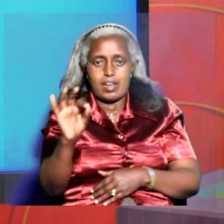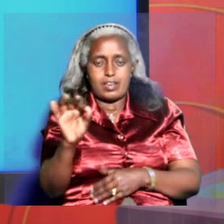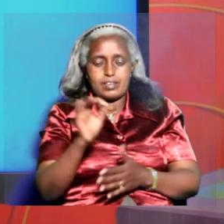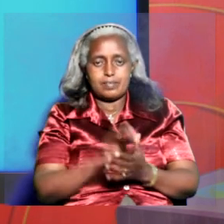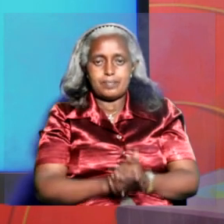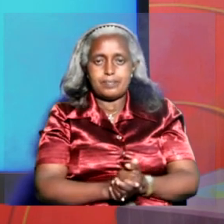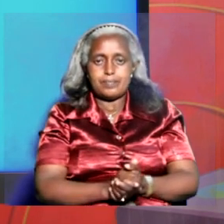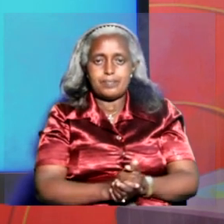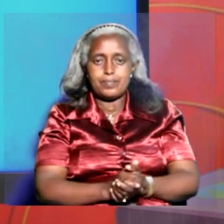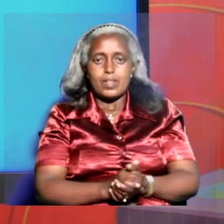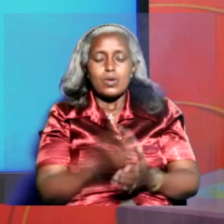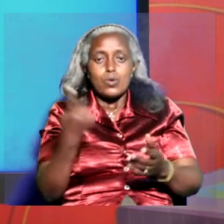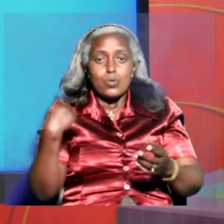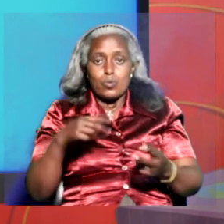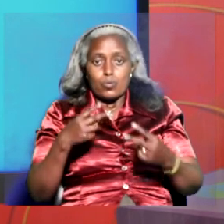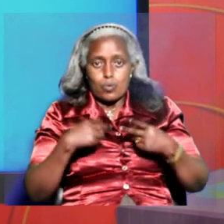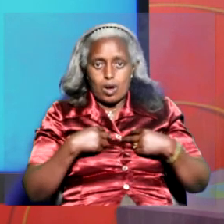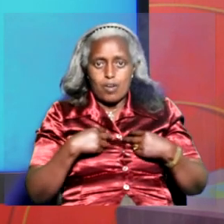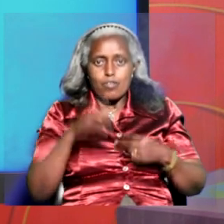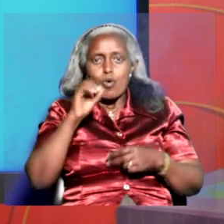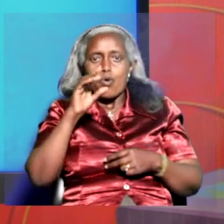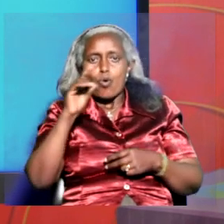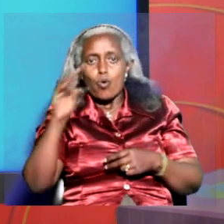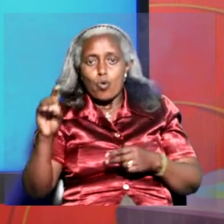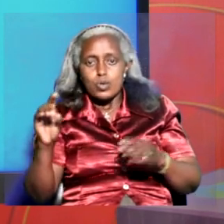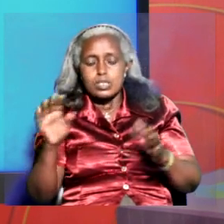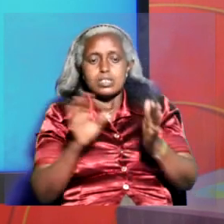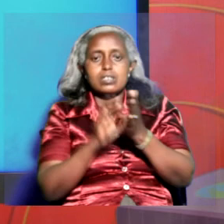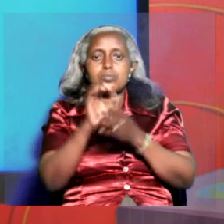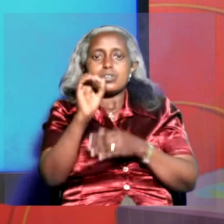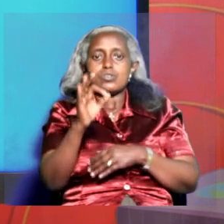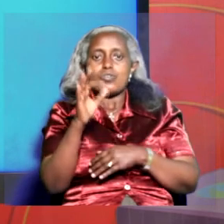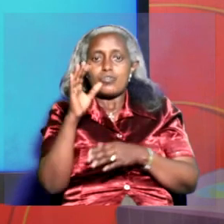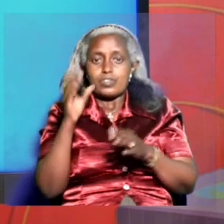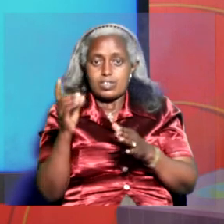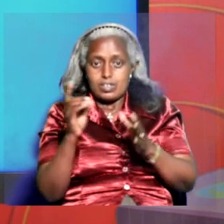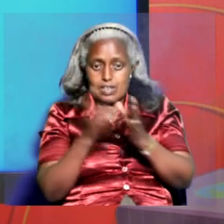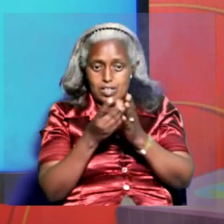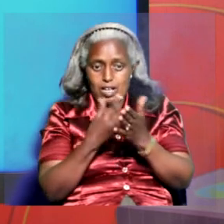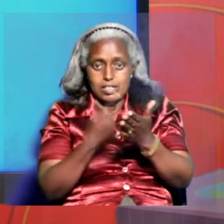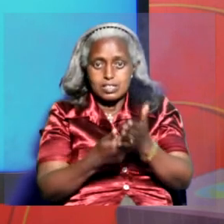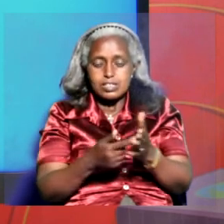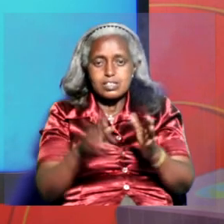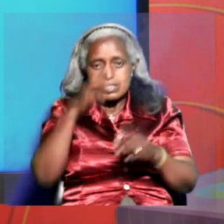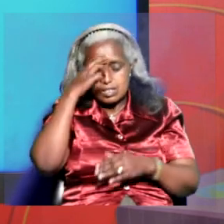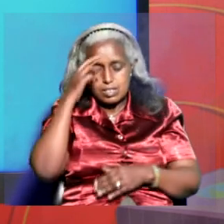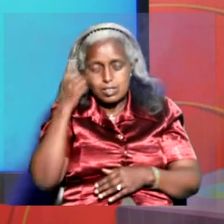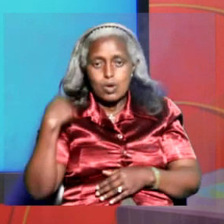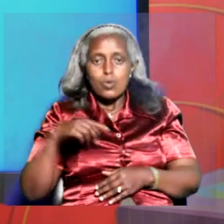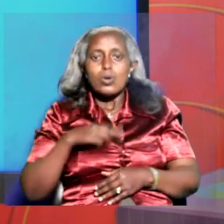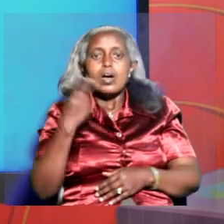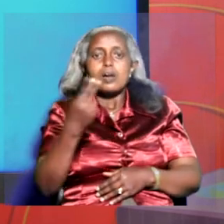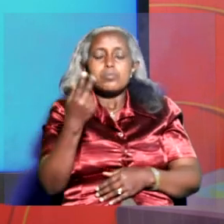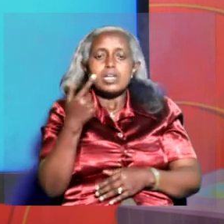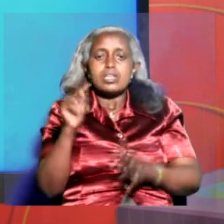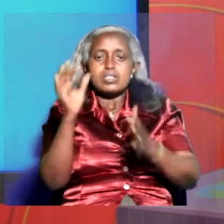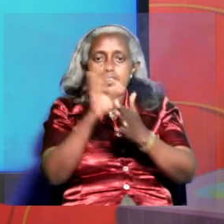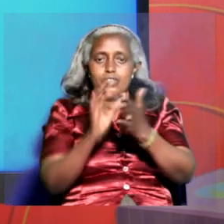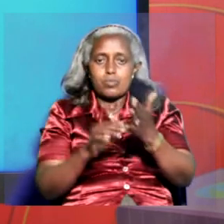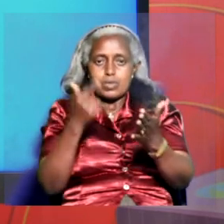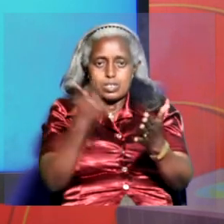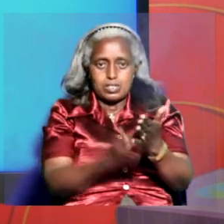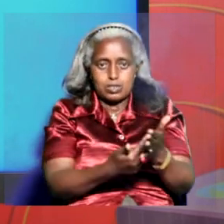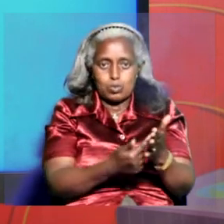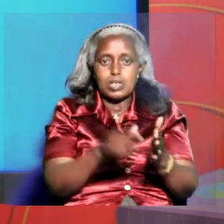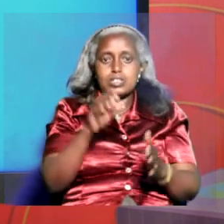9. We have odd numbers of data. So in this case, we apply the formula, this